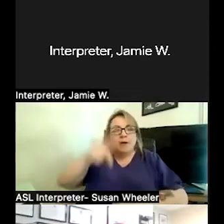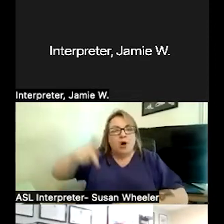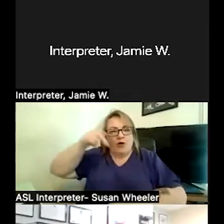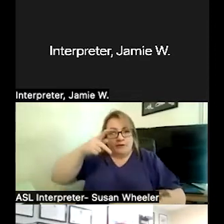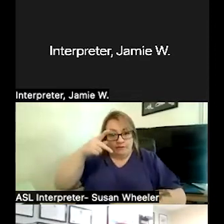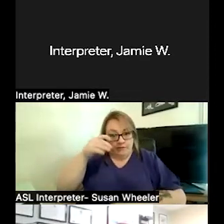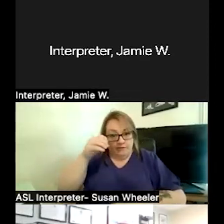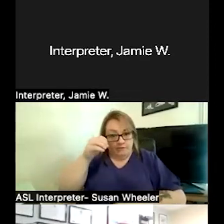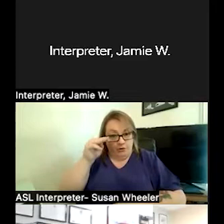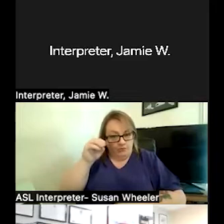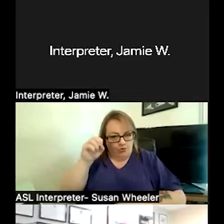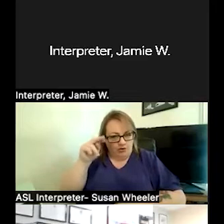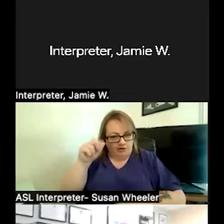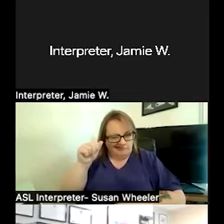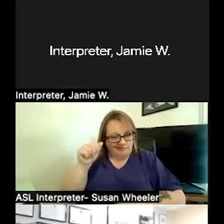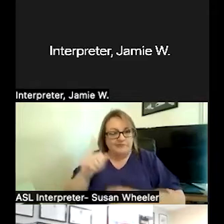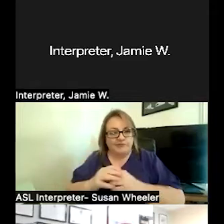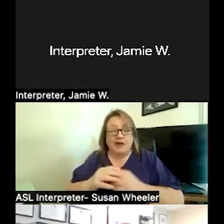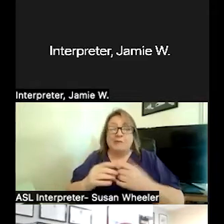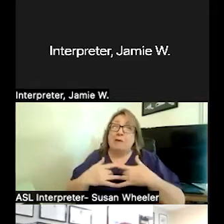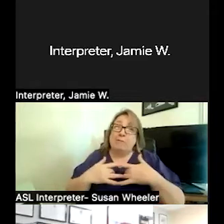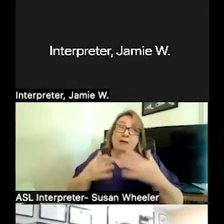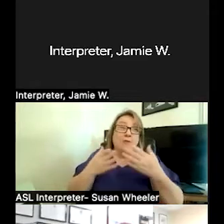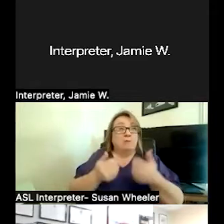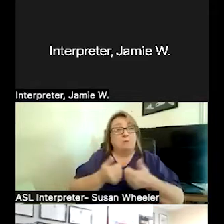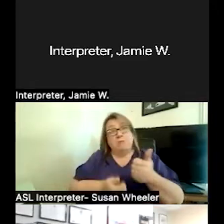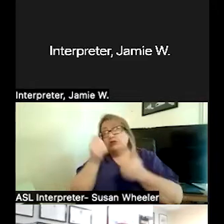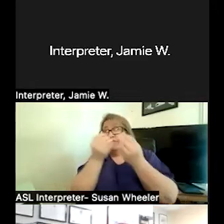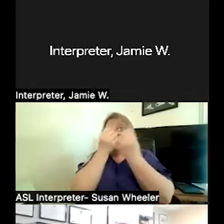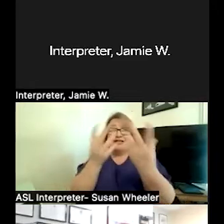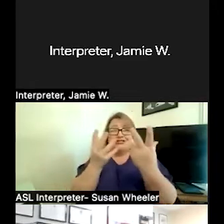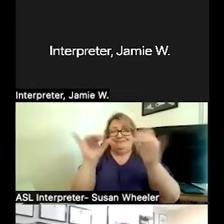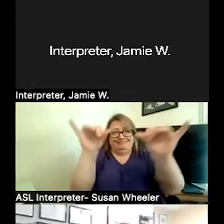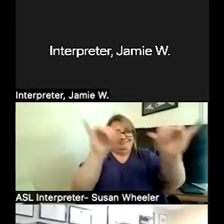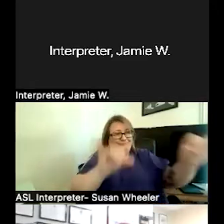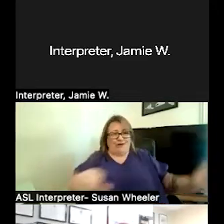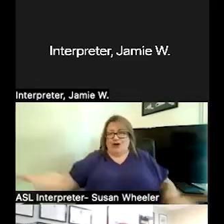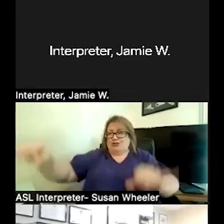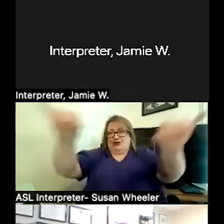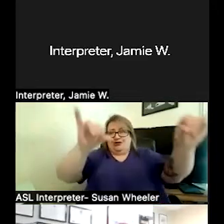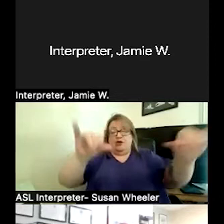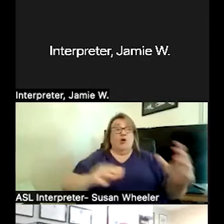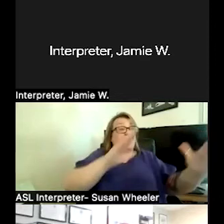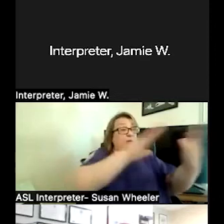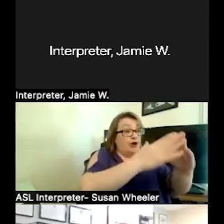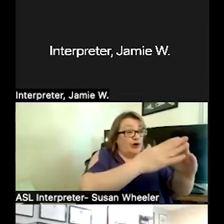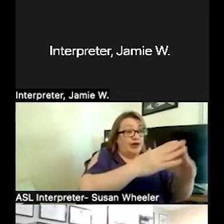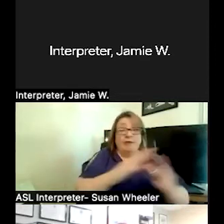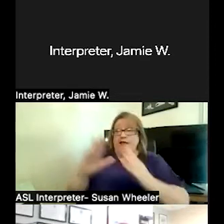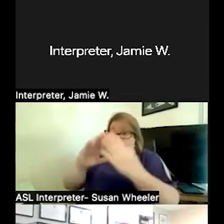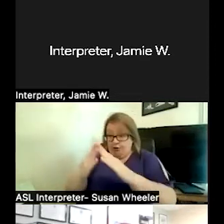that's available, if you look at it, is pretty universal. Okay, we listed it community by community. We gave a brief